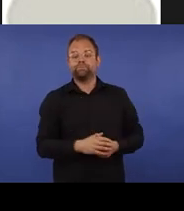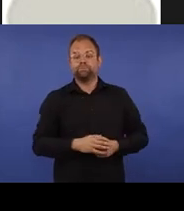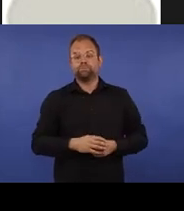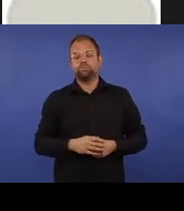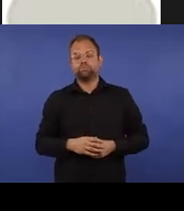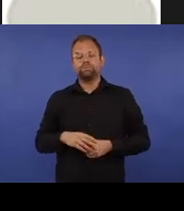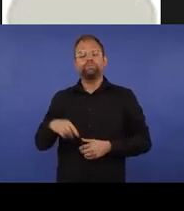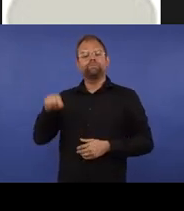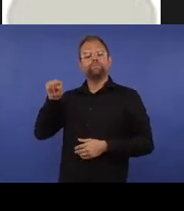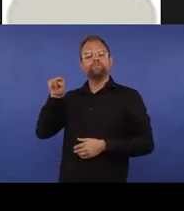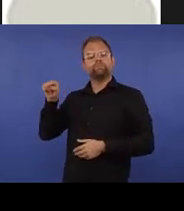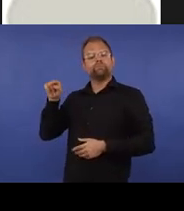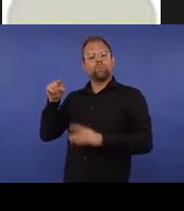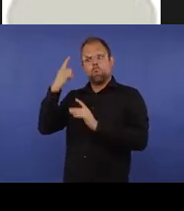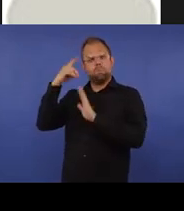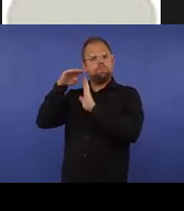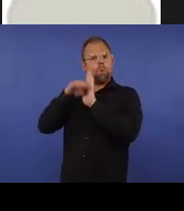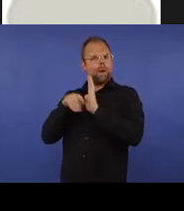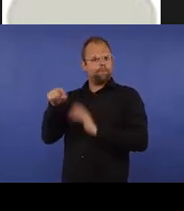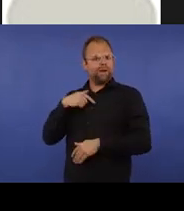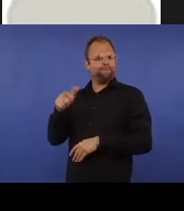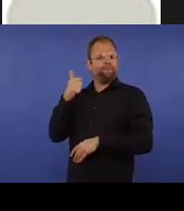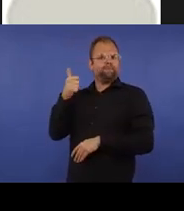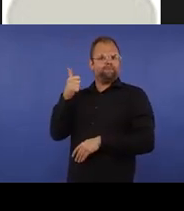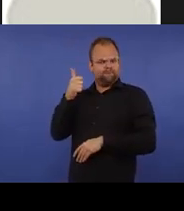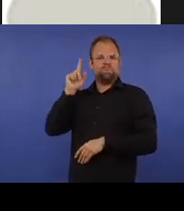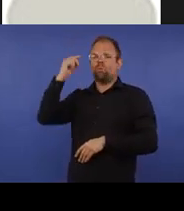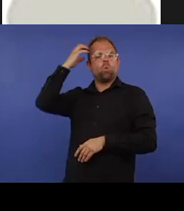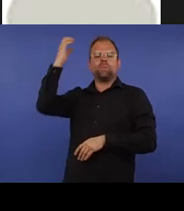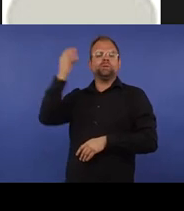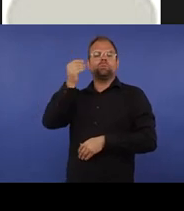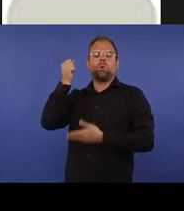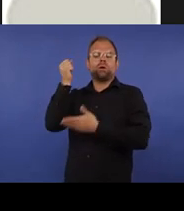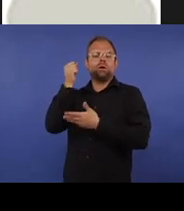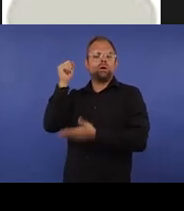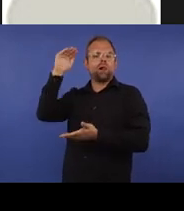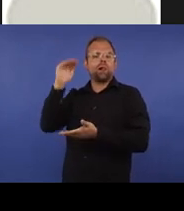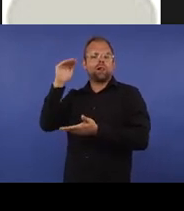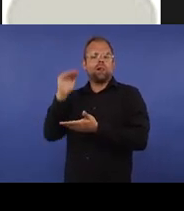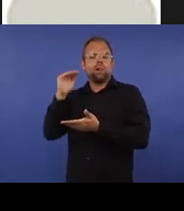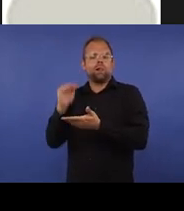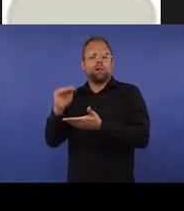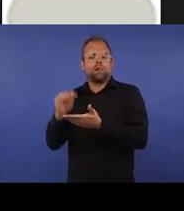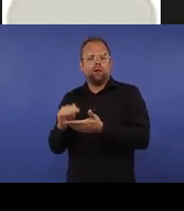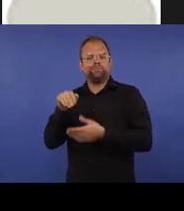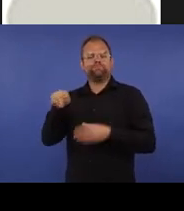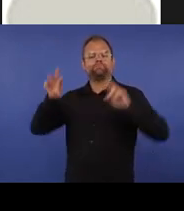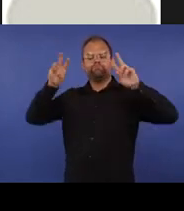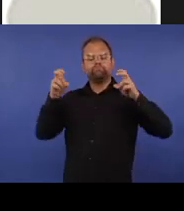program. And this is something that was used last year. I don't really know the statuses this